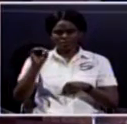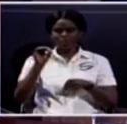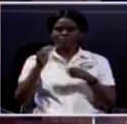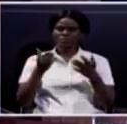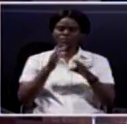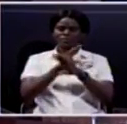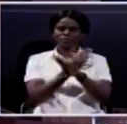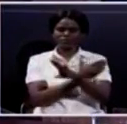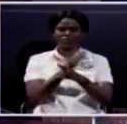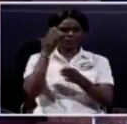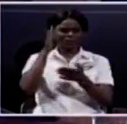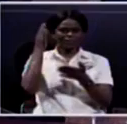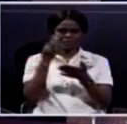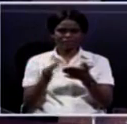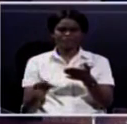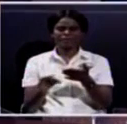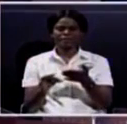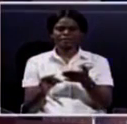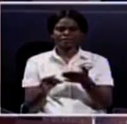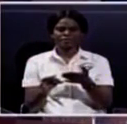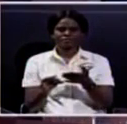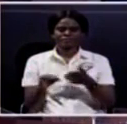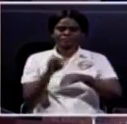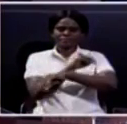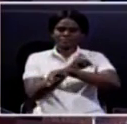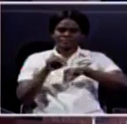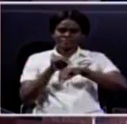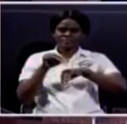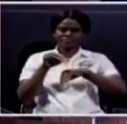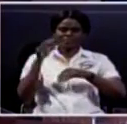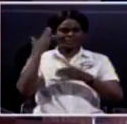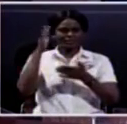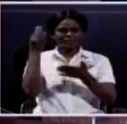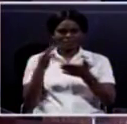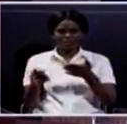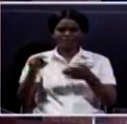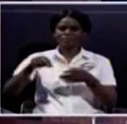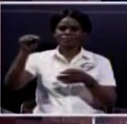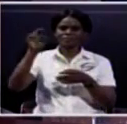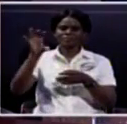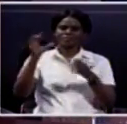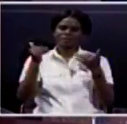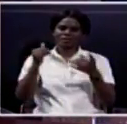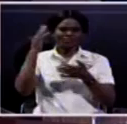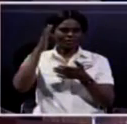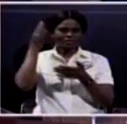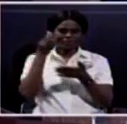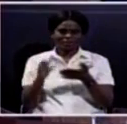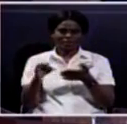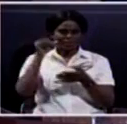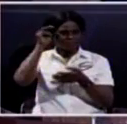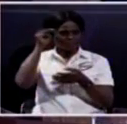before becoming Permanent Secretary, Muchinga, Permanent Secretary, Northern Province, and finally Permanent Secretary, Ministry